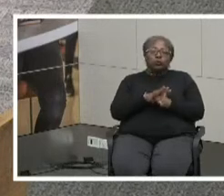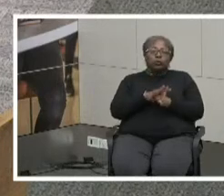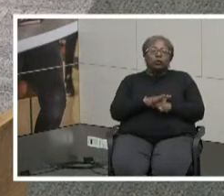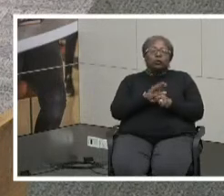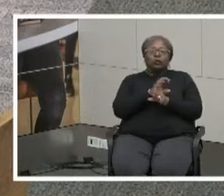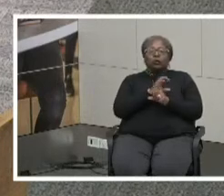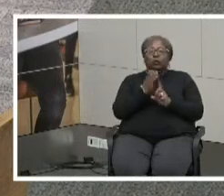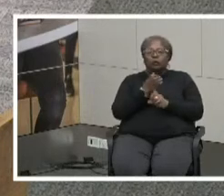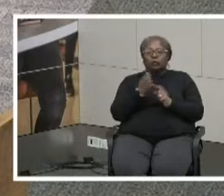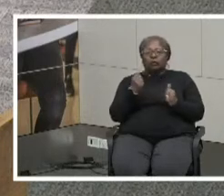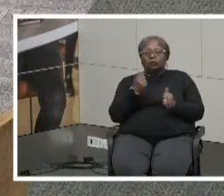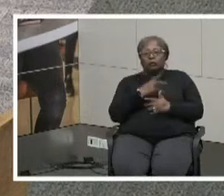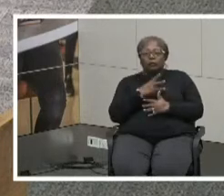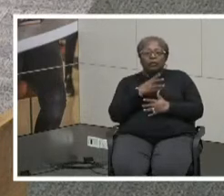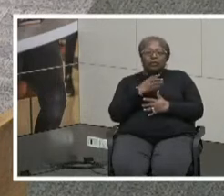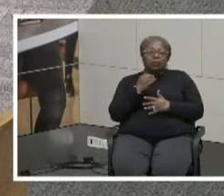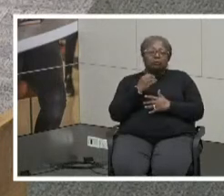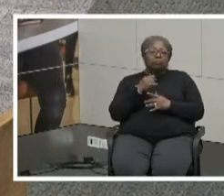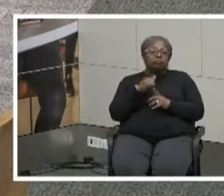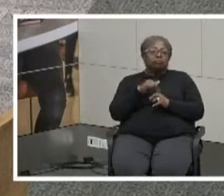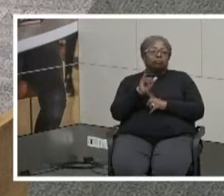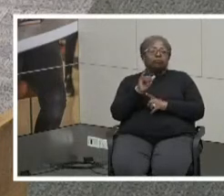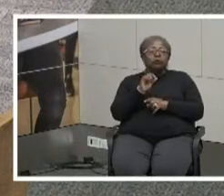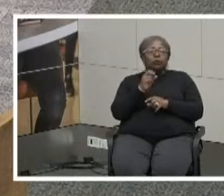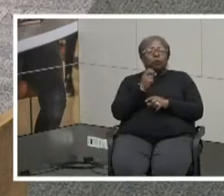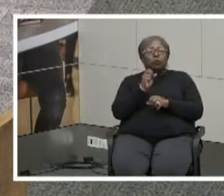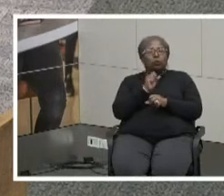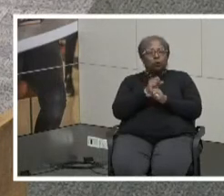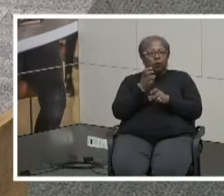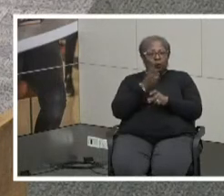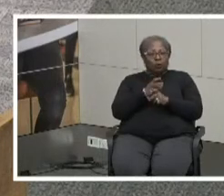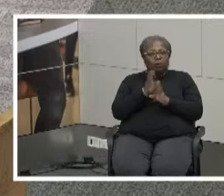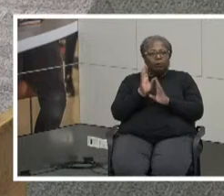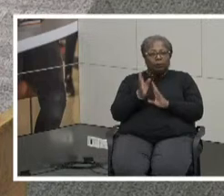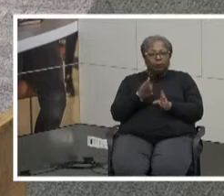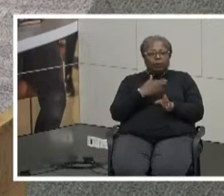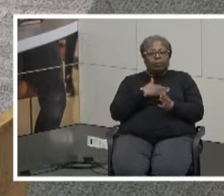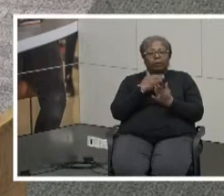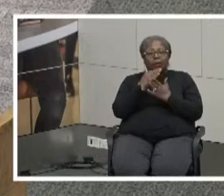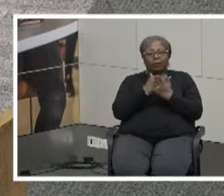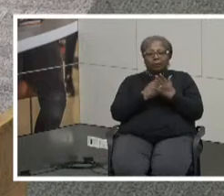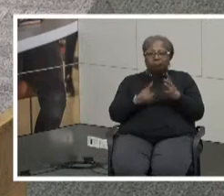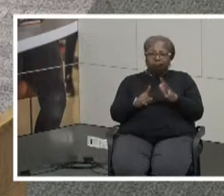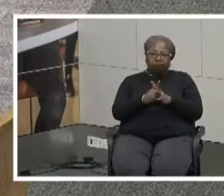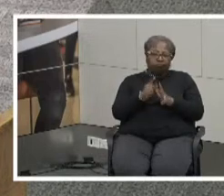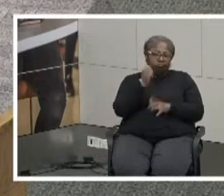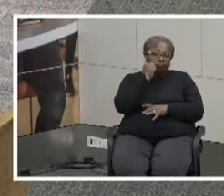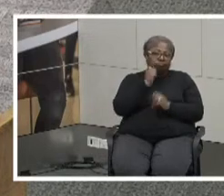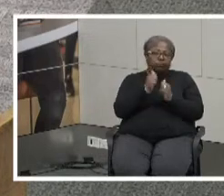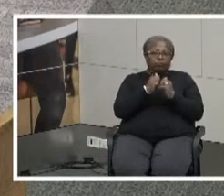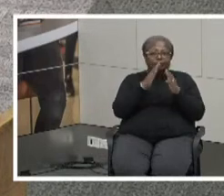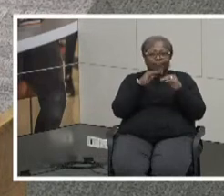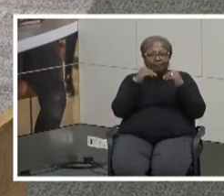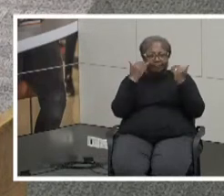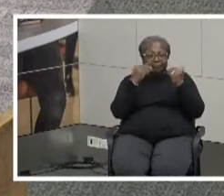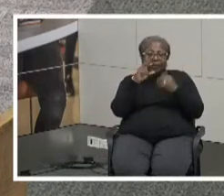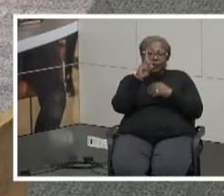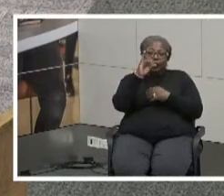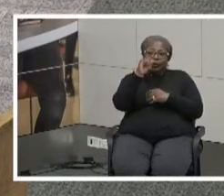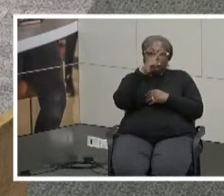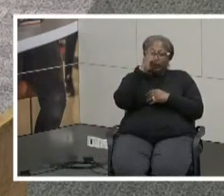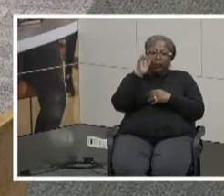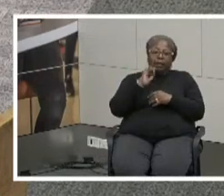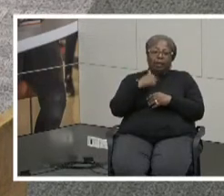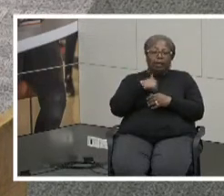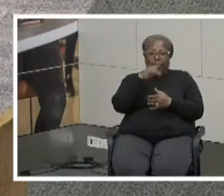Culture of Fear and intimidation I work hard to prepare my lessons and I show up daily with a smile on my face I do it because I believe in